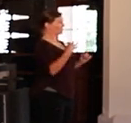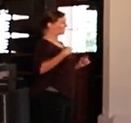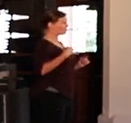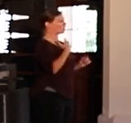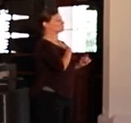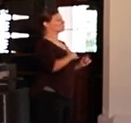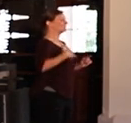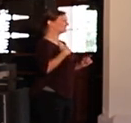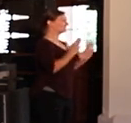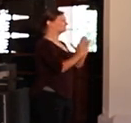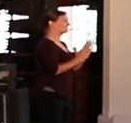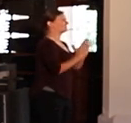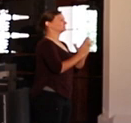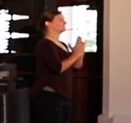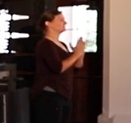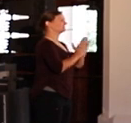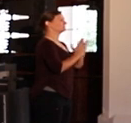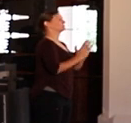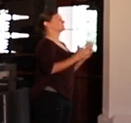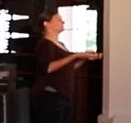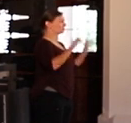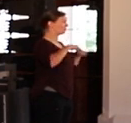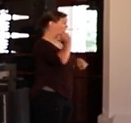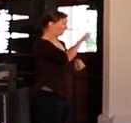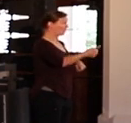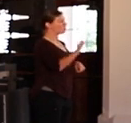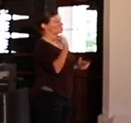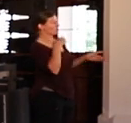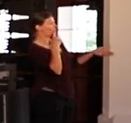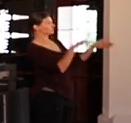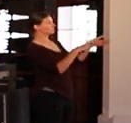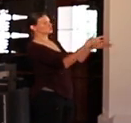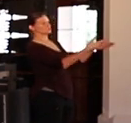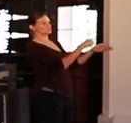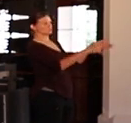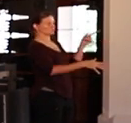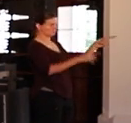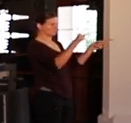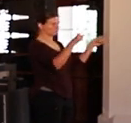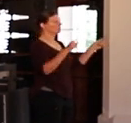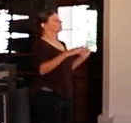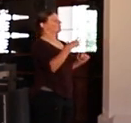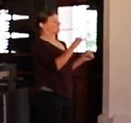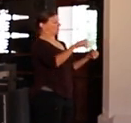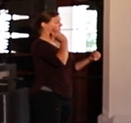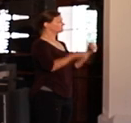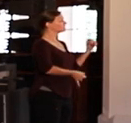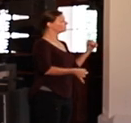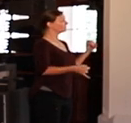t-shirts. Please, please, please to make sure to wear them tomorrow so we can identify who our new students are. And last but not